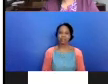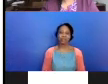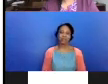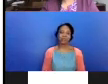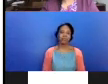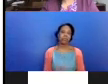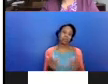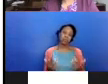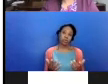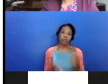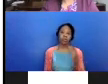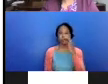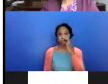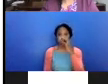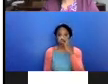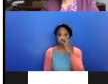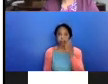so